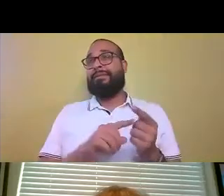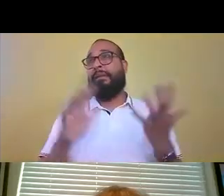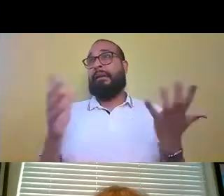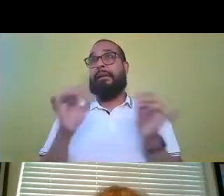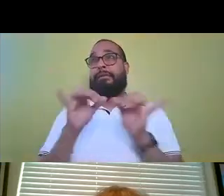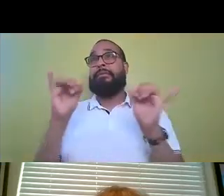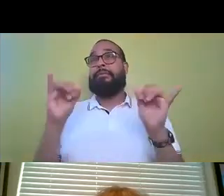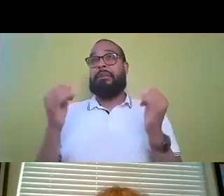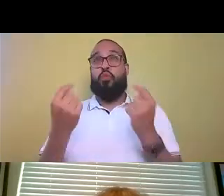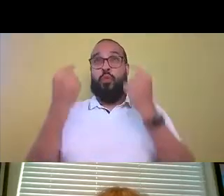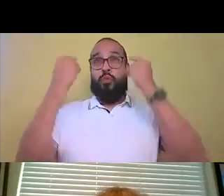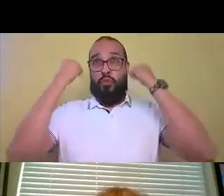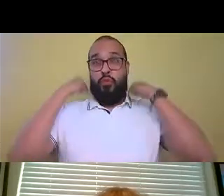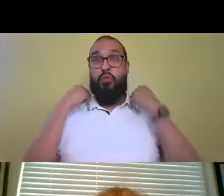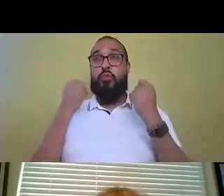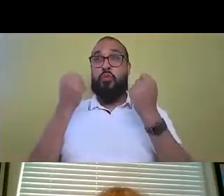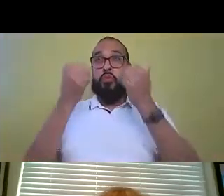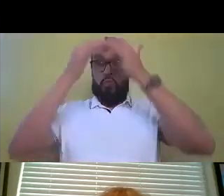now?